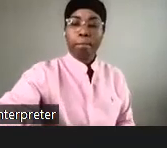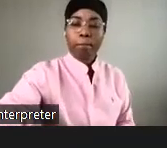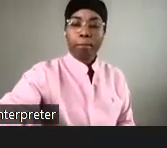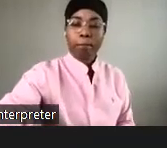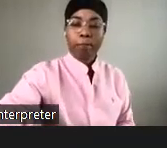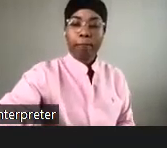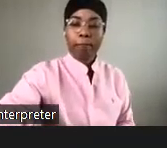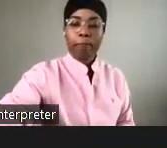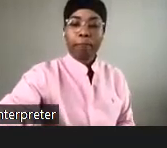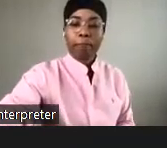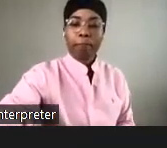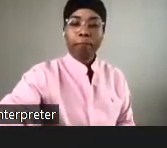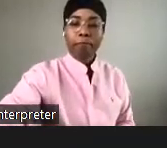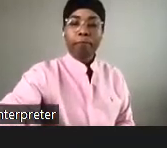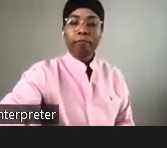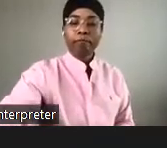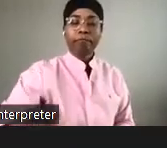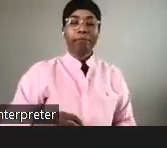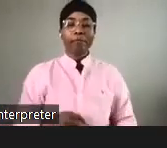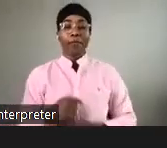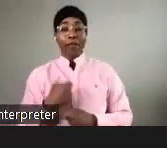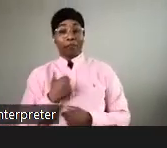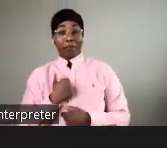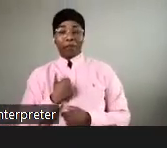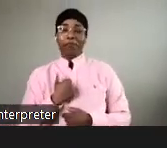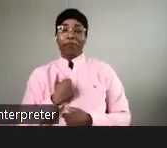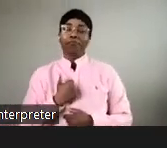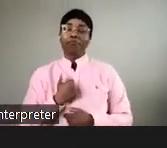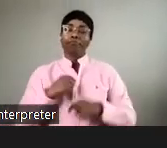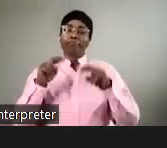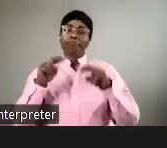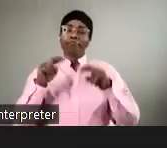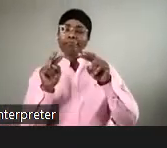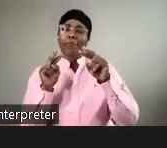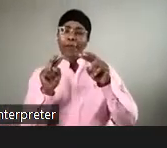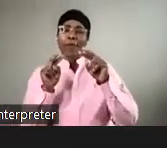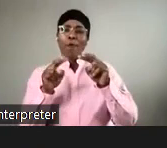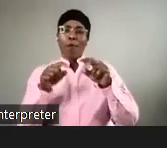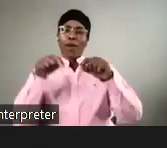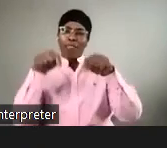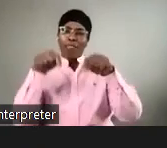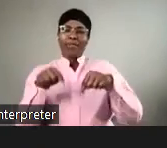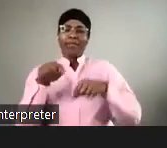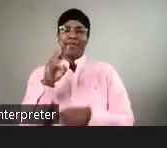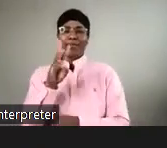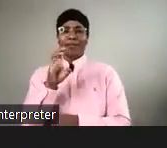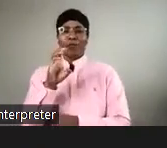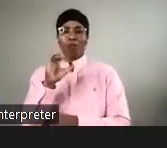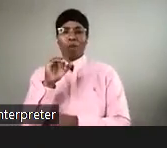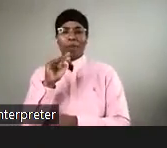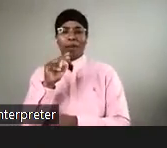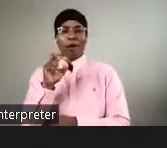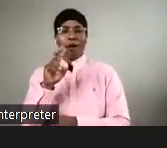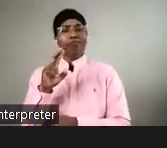And so I've been looking forward to this one for a long time, ever since we put the agenda together.